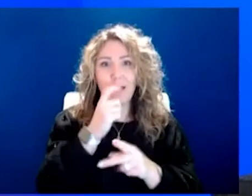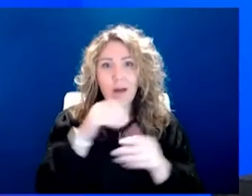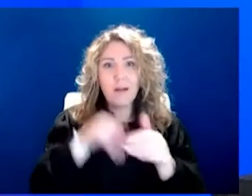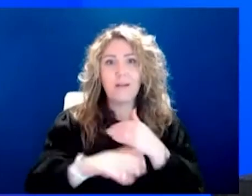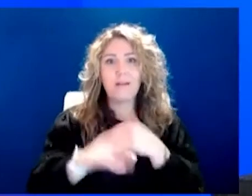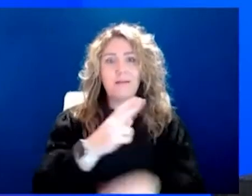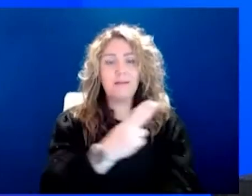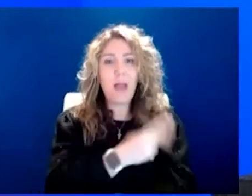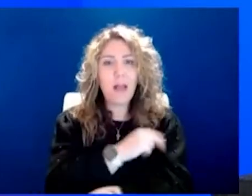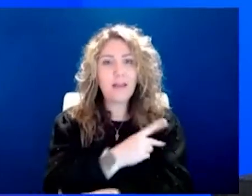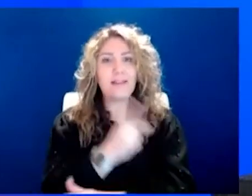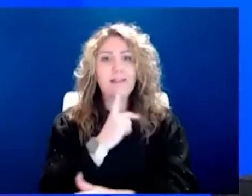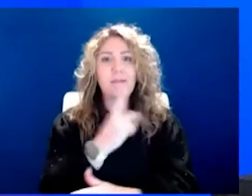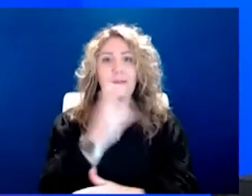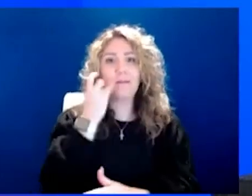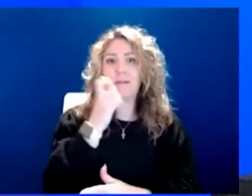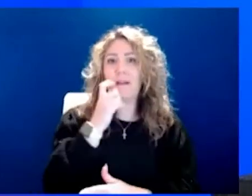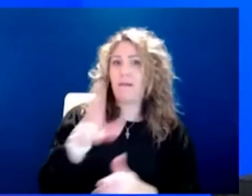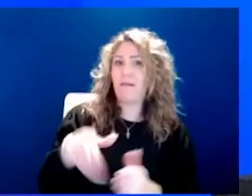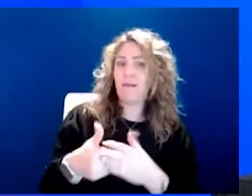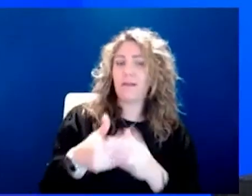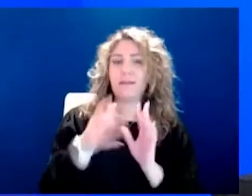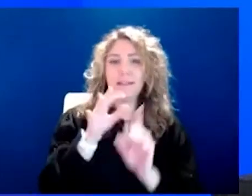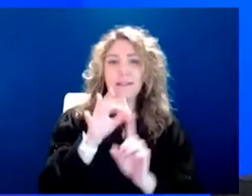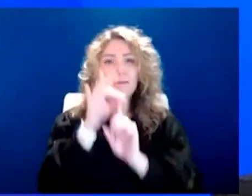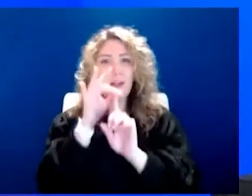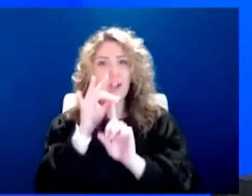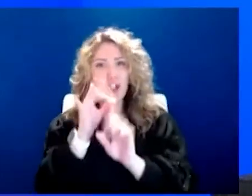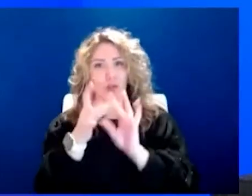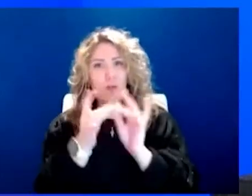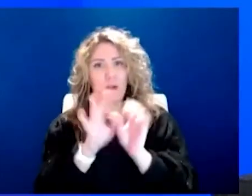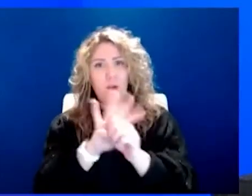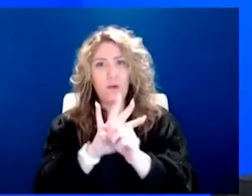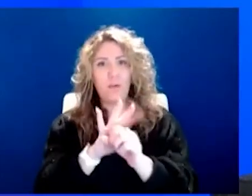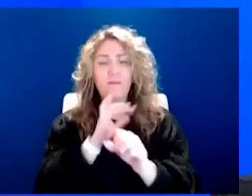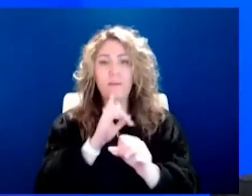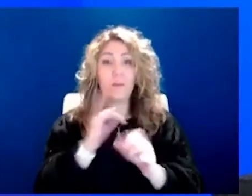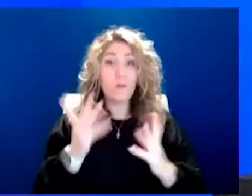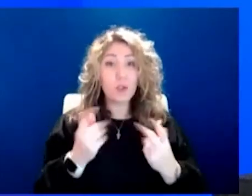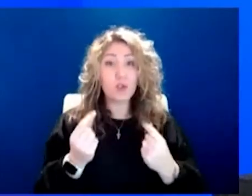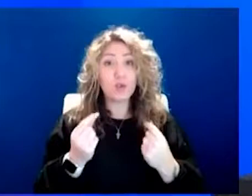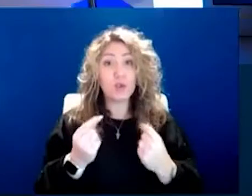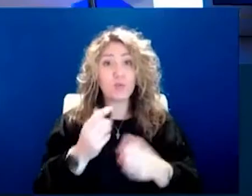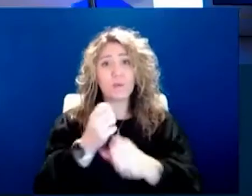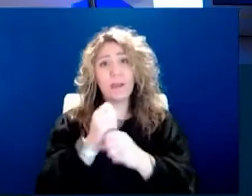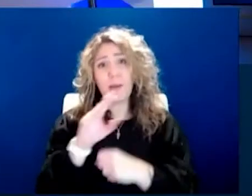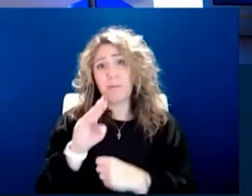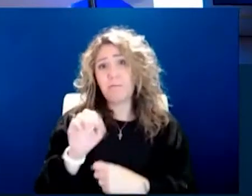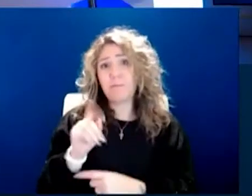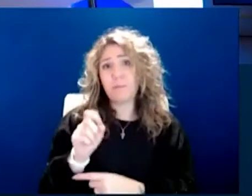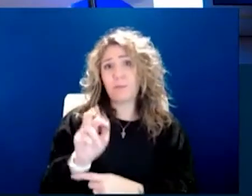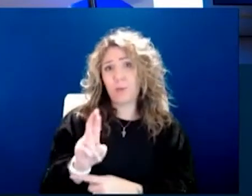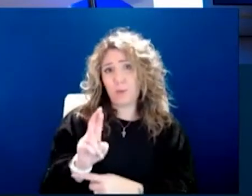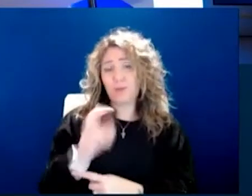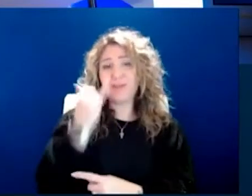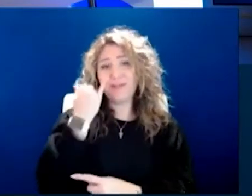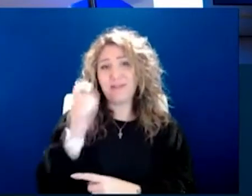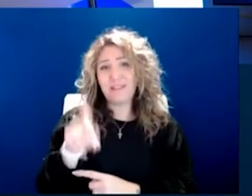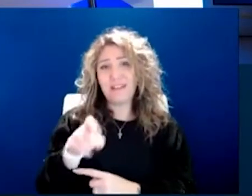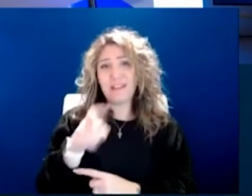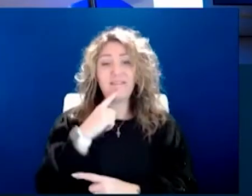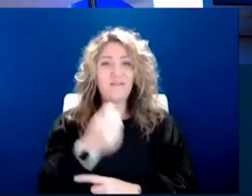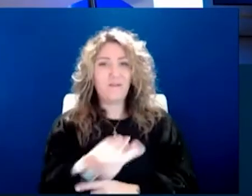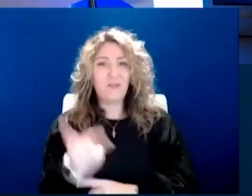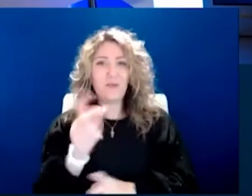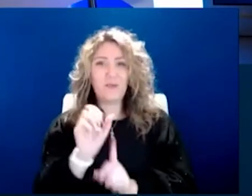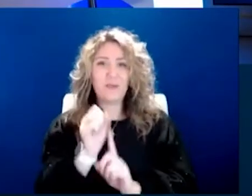here, especially with COVID? I think what you can do is you can get your booster if you're due for it. Very few instances where someone wouldn't